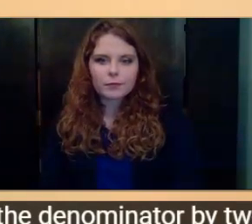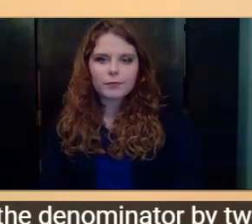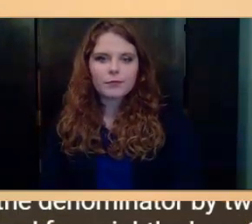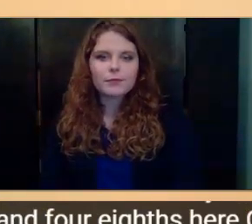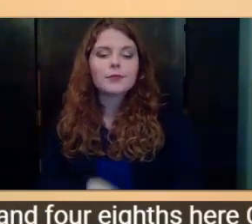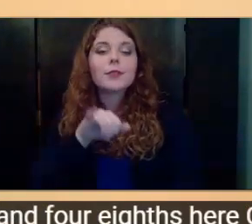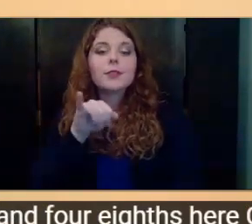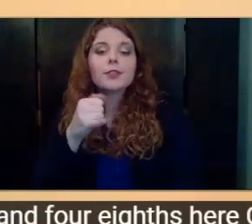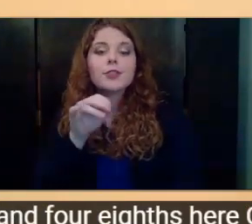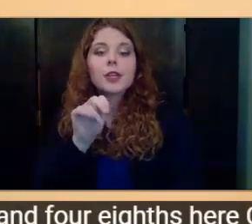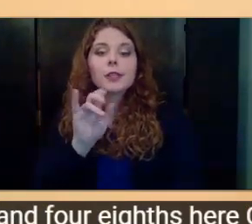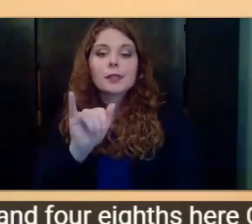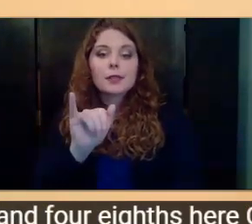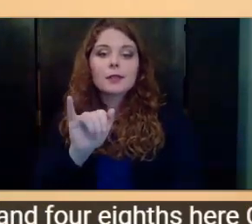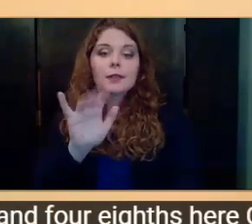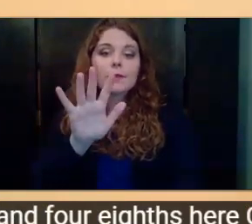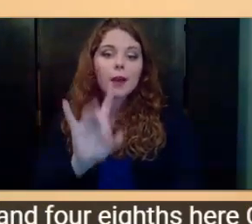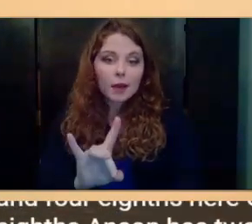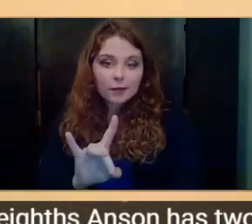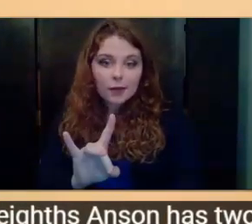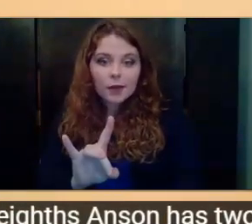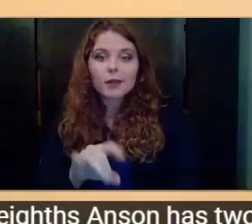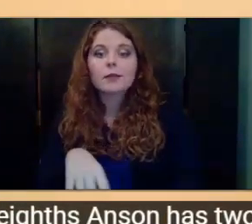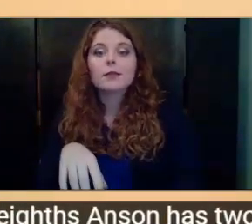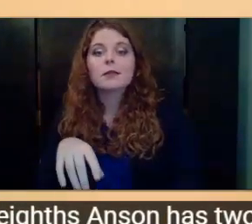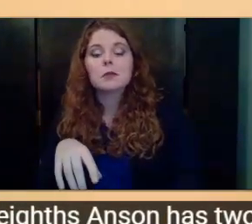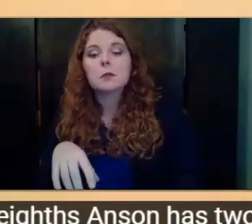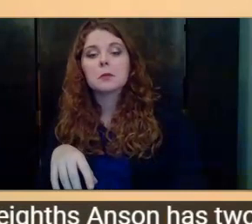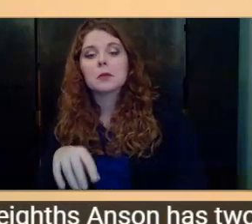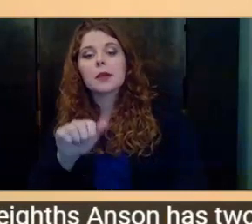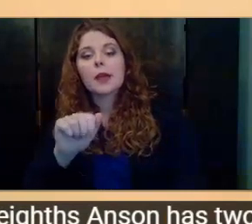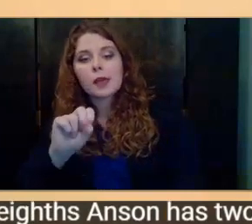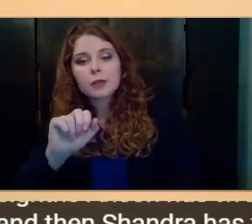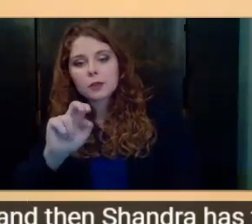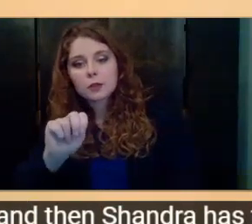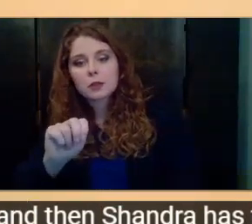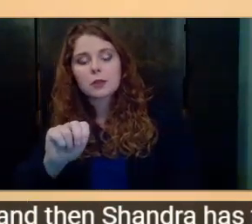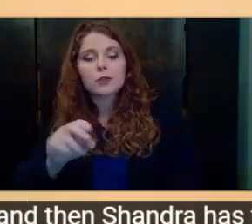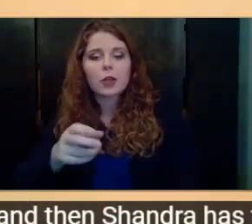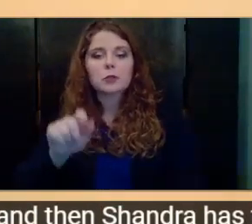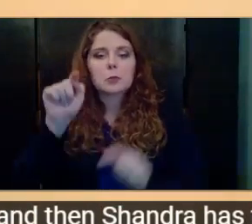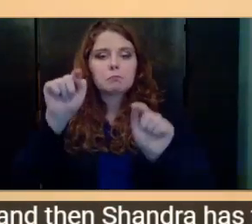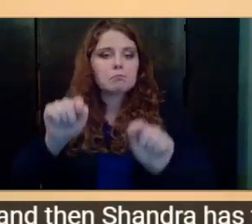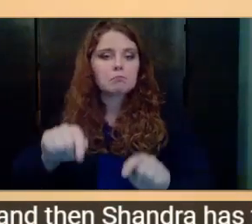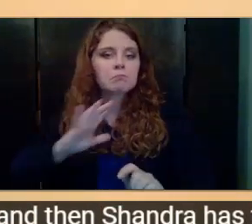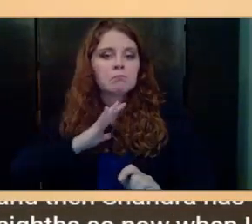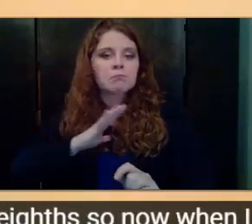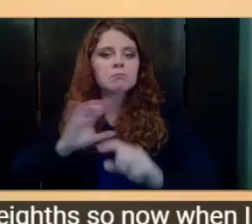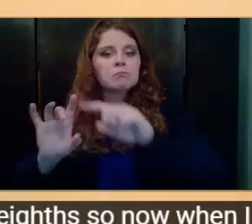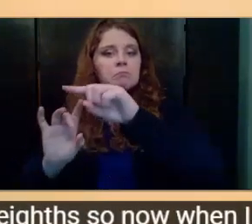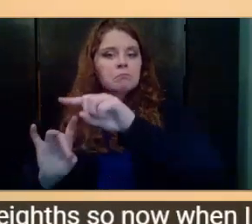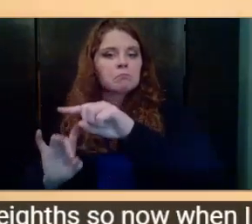Jenny has 5/8. Anson has 2 and 2/8. And then Chandra has 2 and 4/8. So now when I look at my